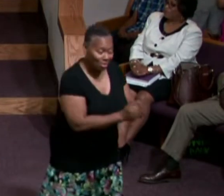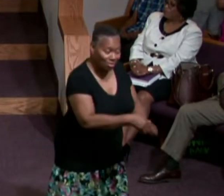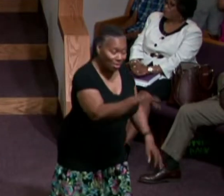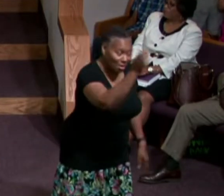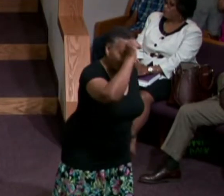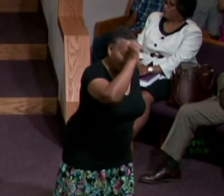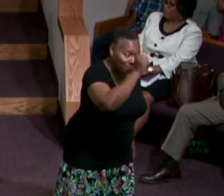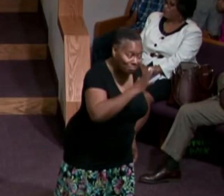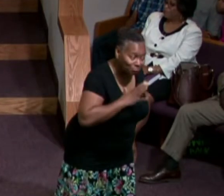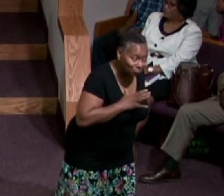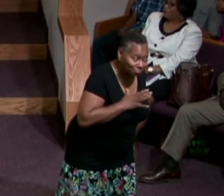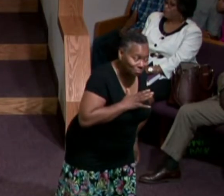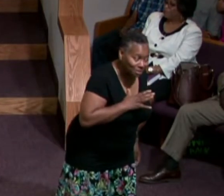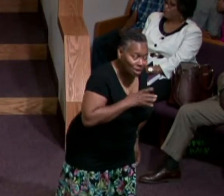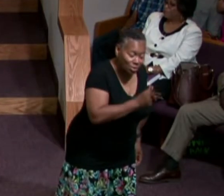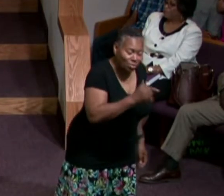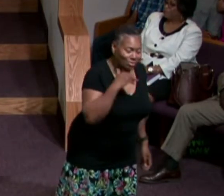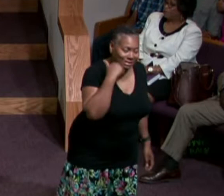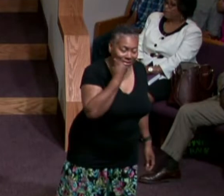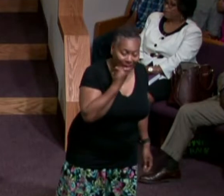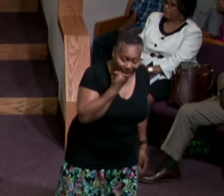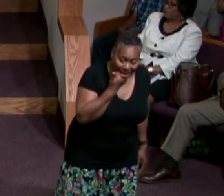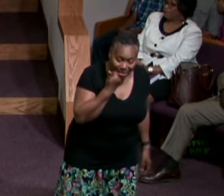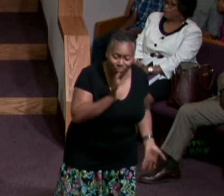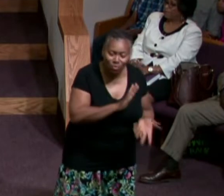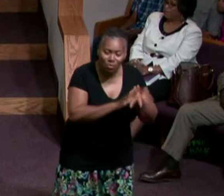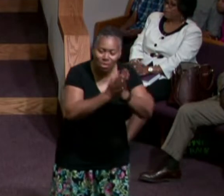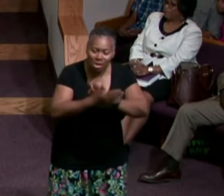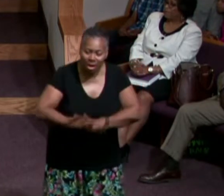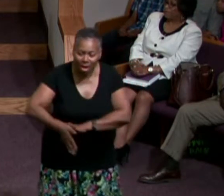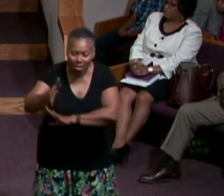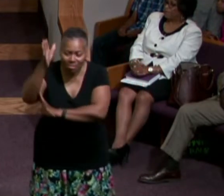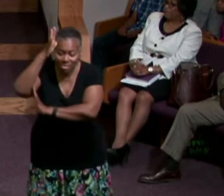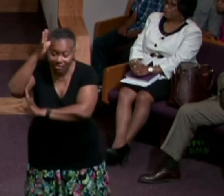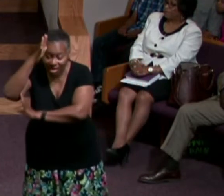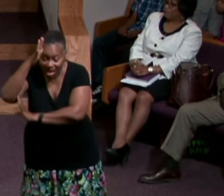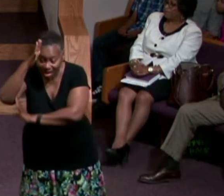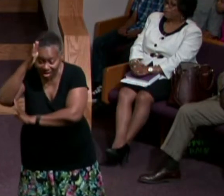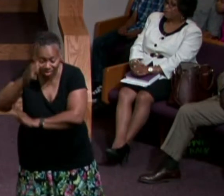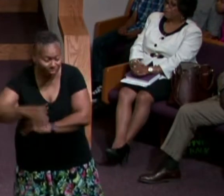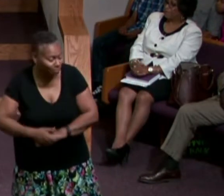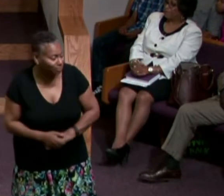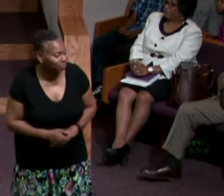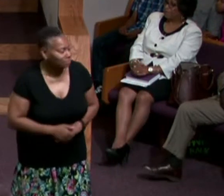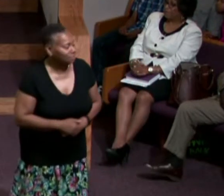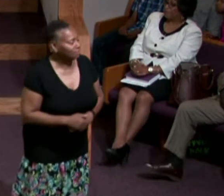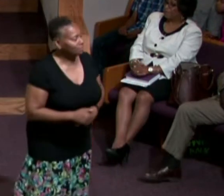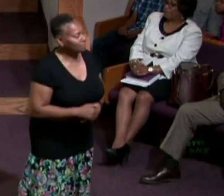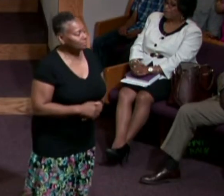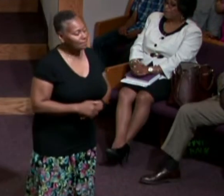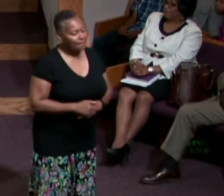with a brother that you would be shamed to have a child with.